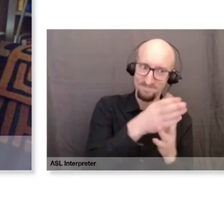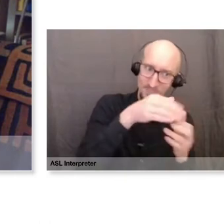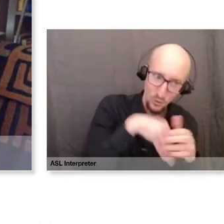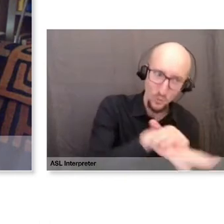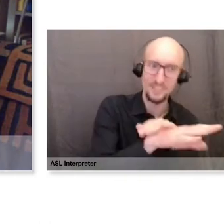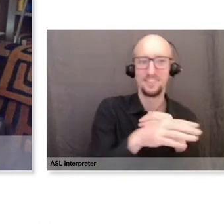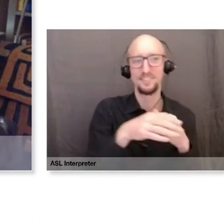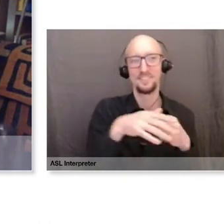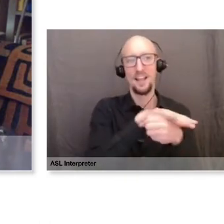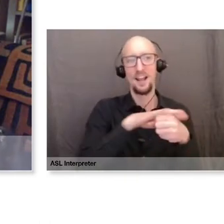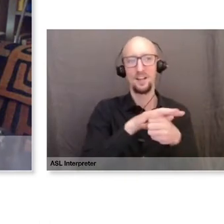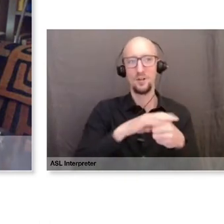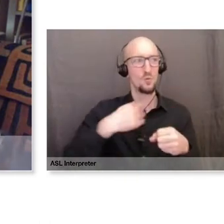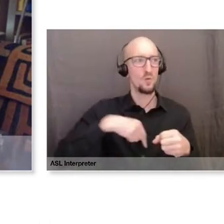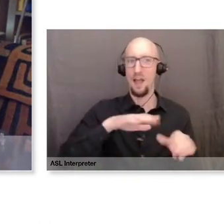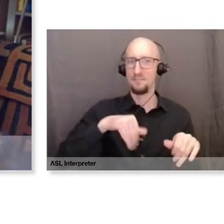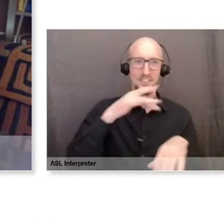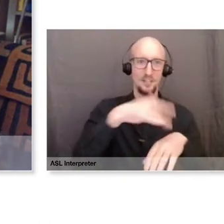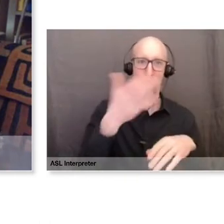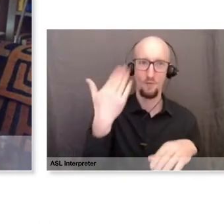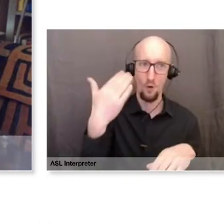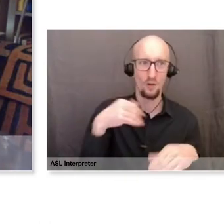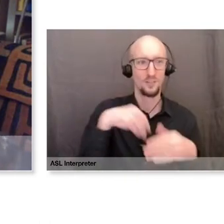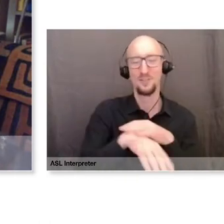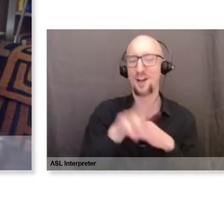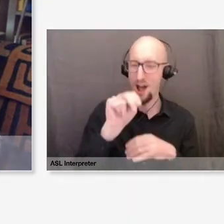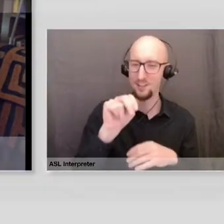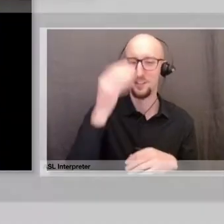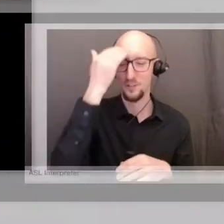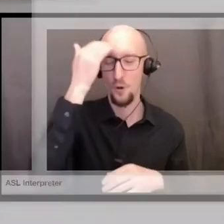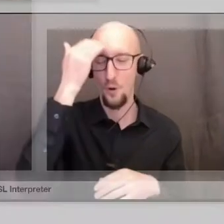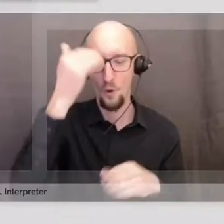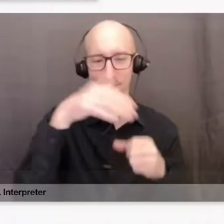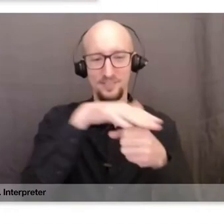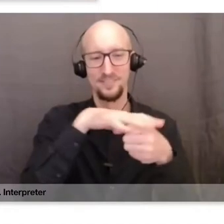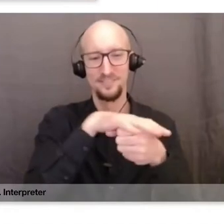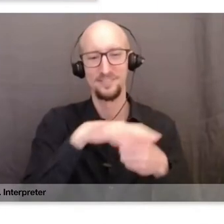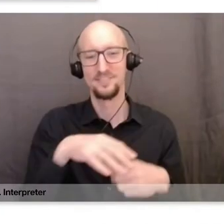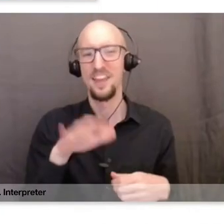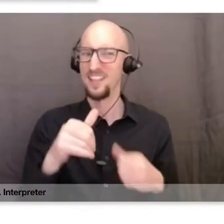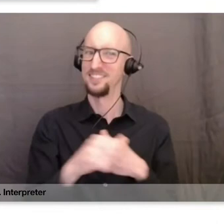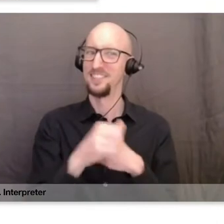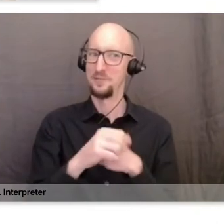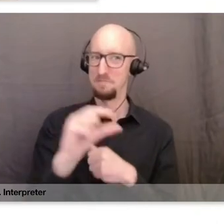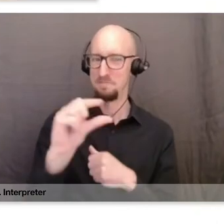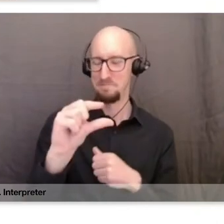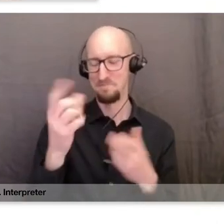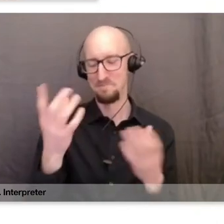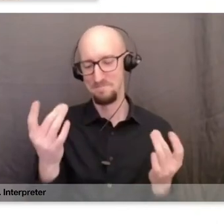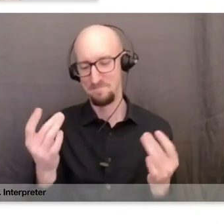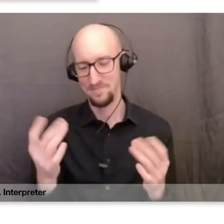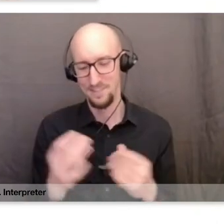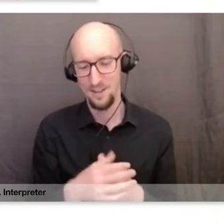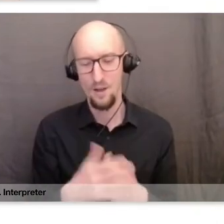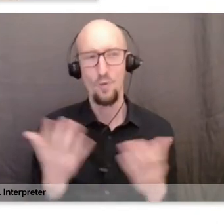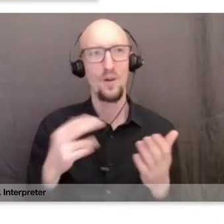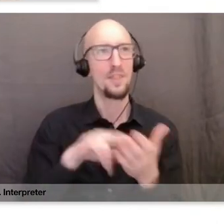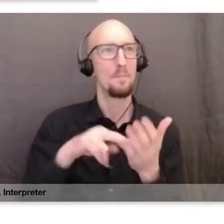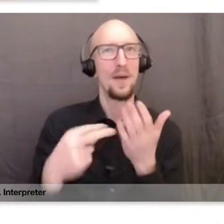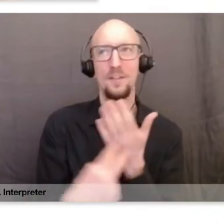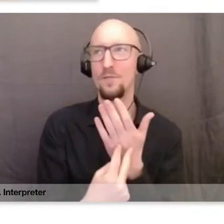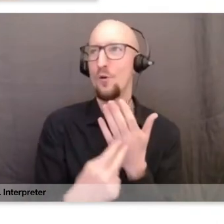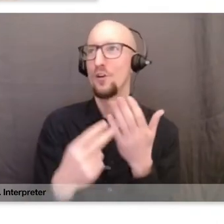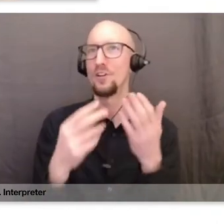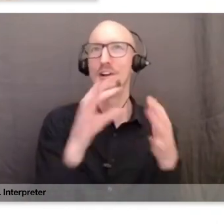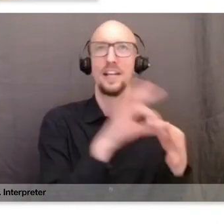into unknown territory. And what are the sort of, you know, metaphorical